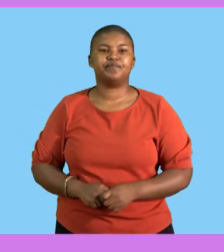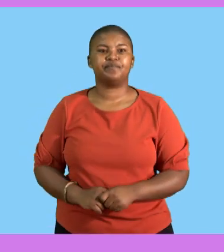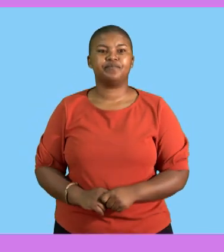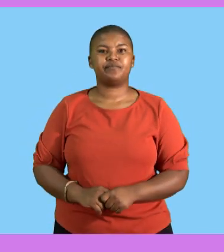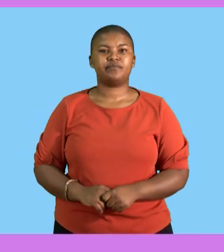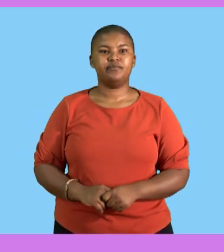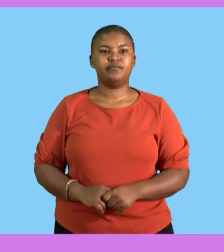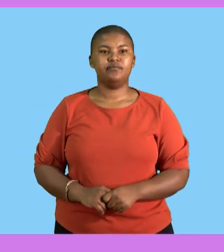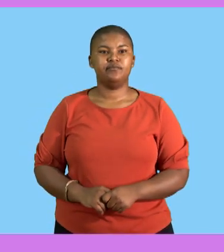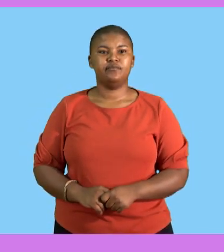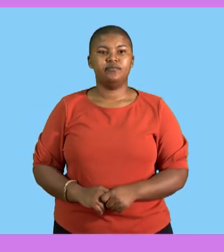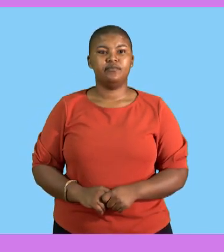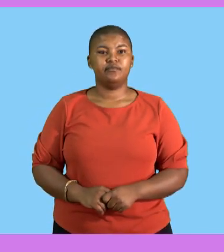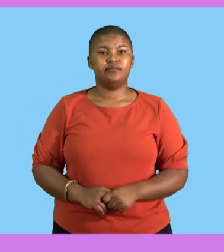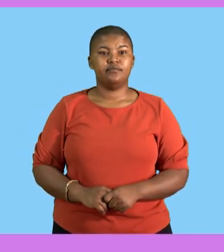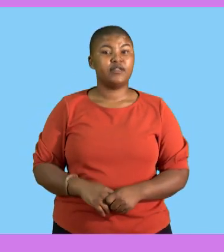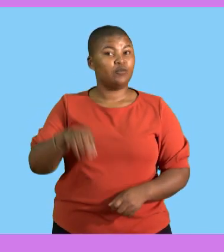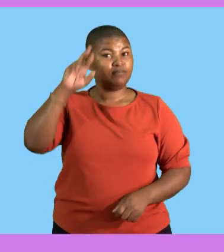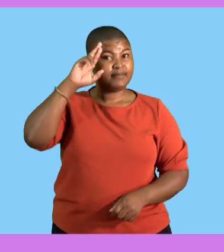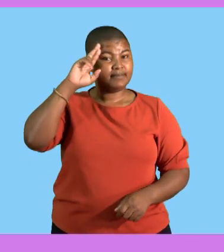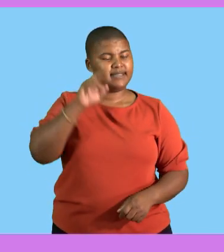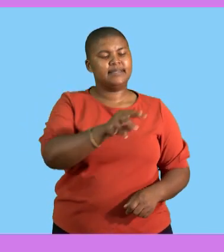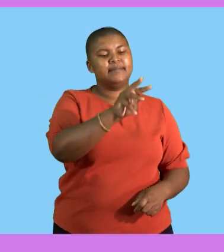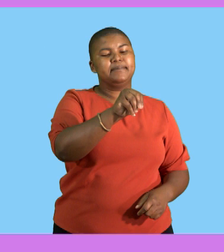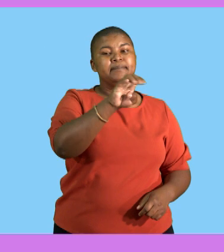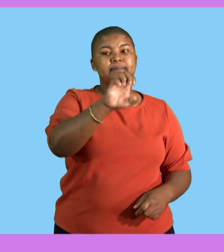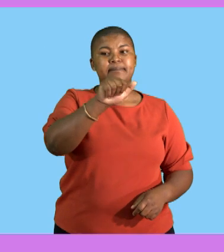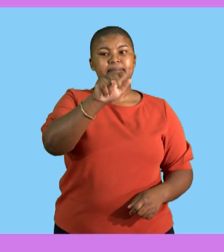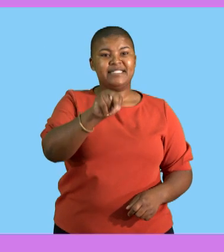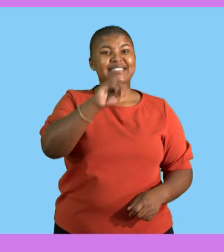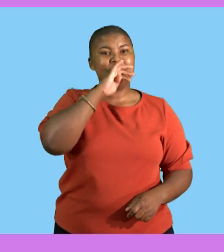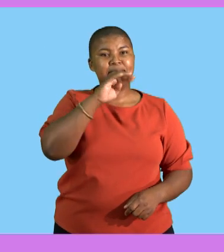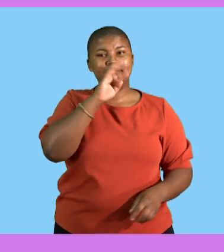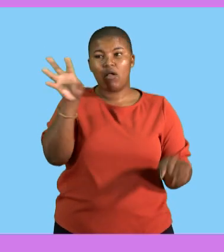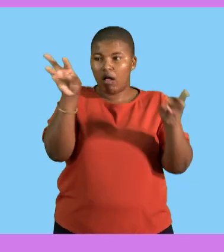we need to add the sum of all these values. So our mean would be